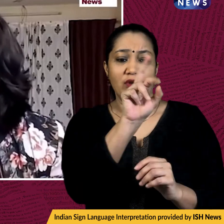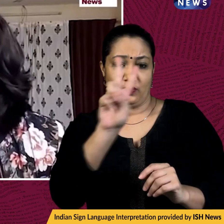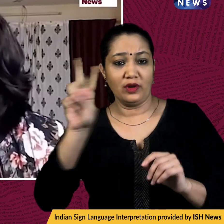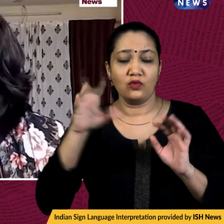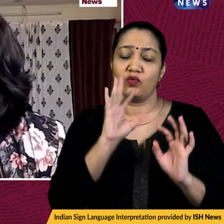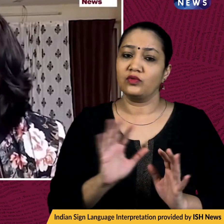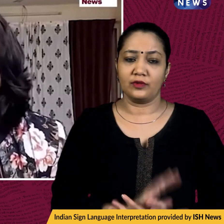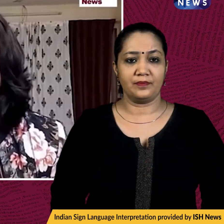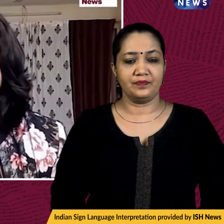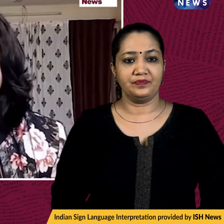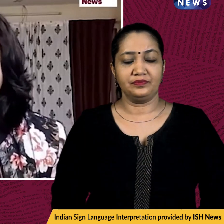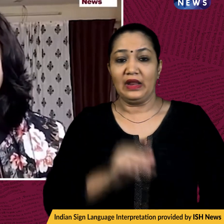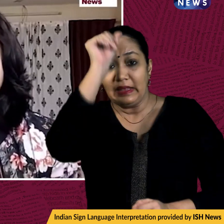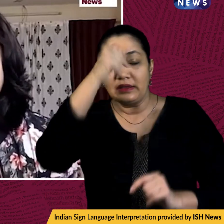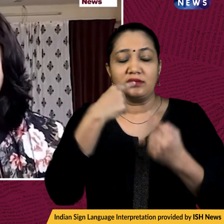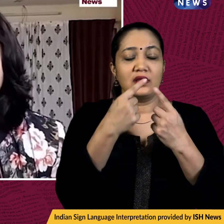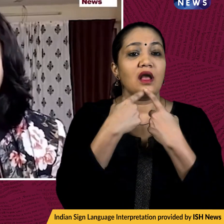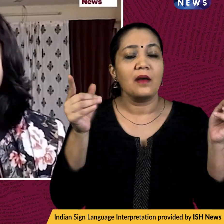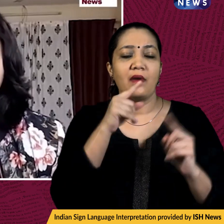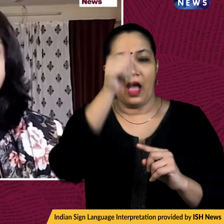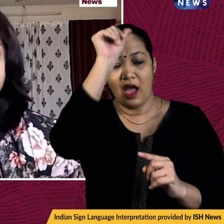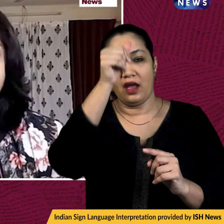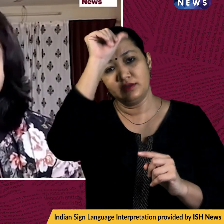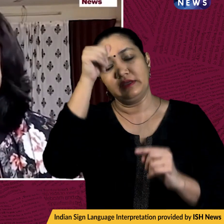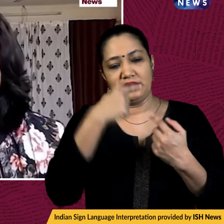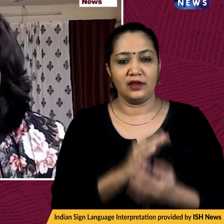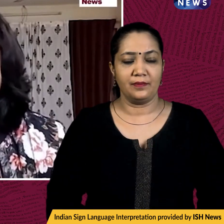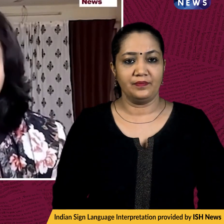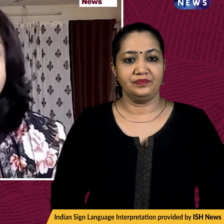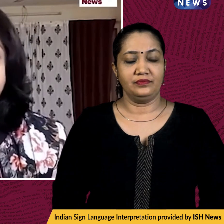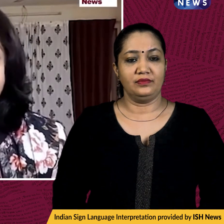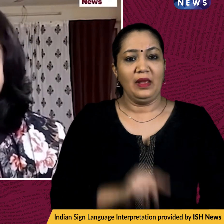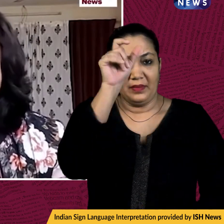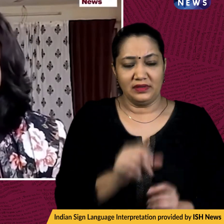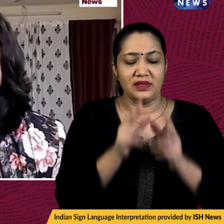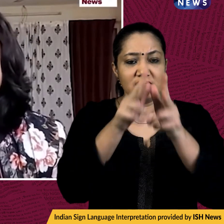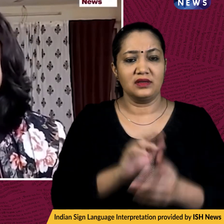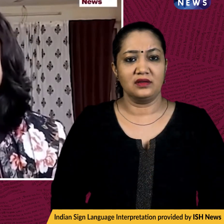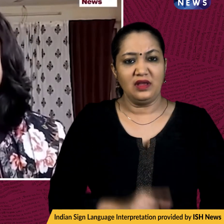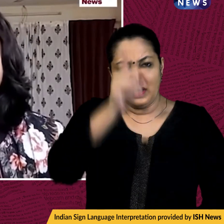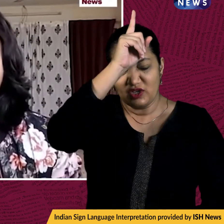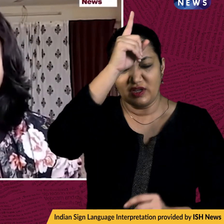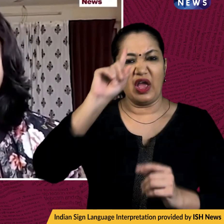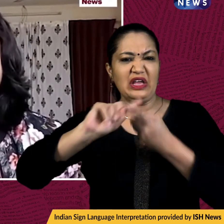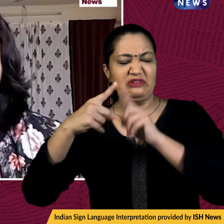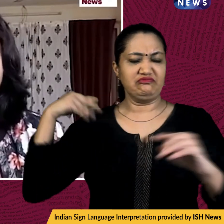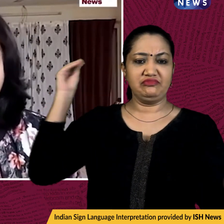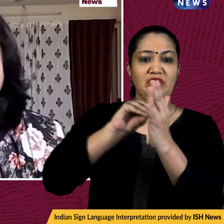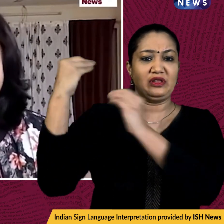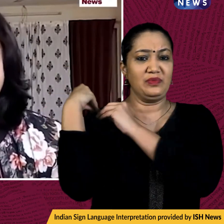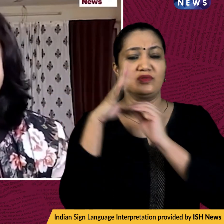2022. Now, this announcement was made on Sunday, and the German chancellor called it, and I quote, Germany's